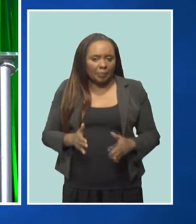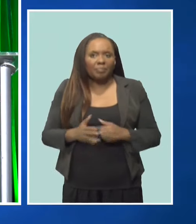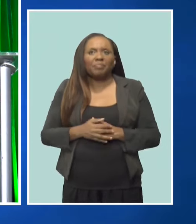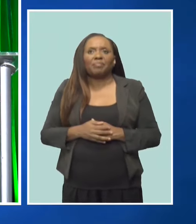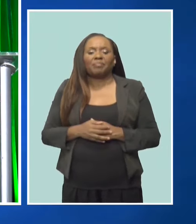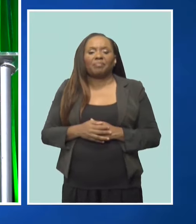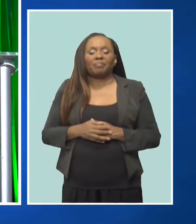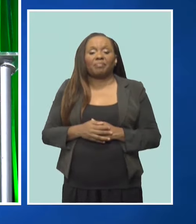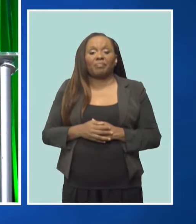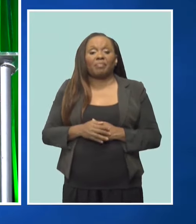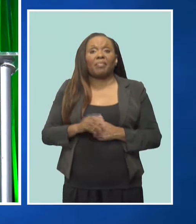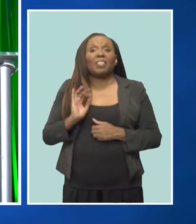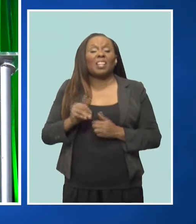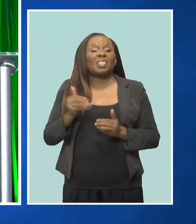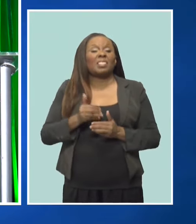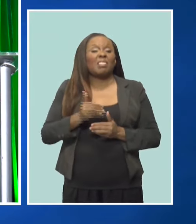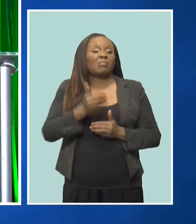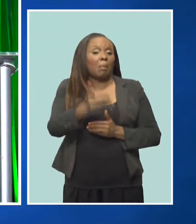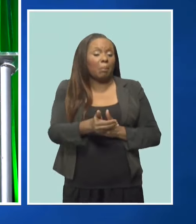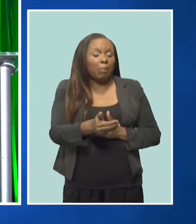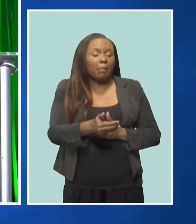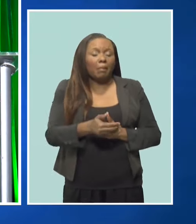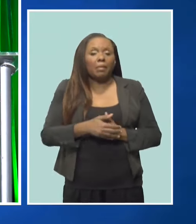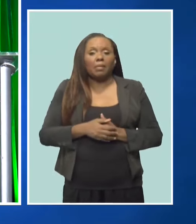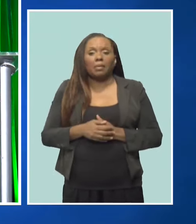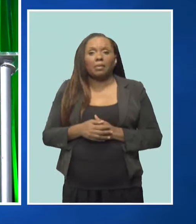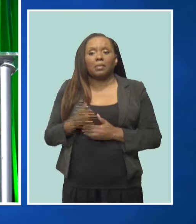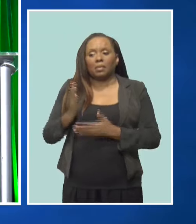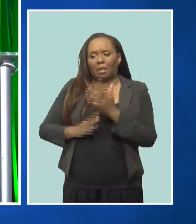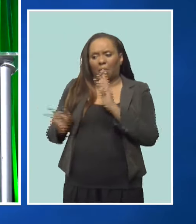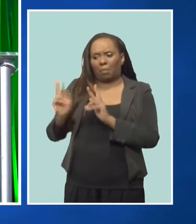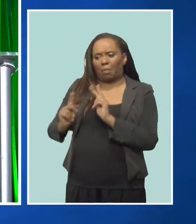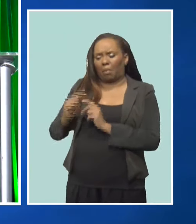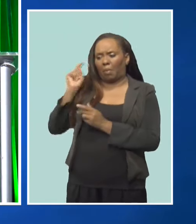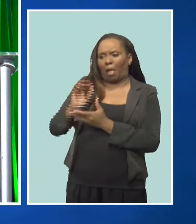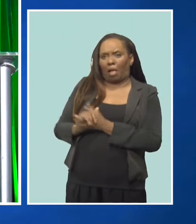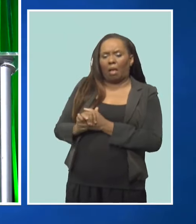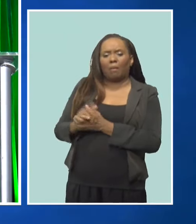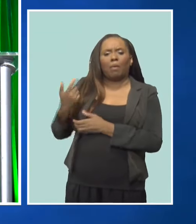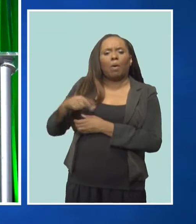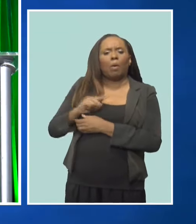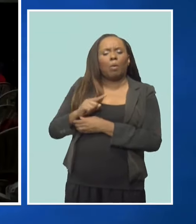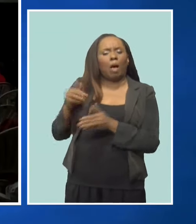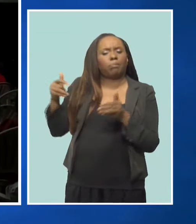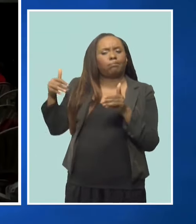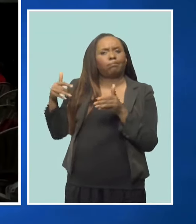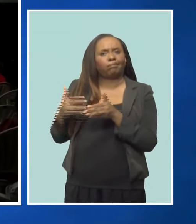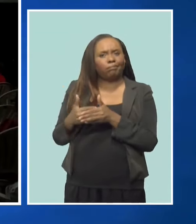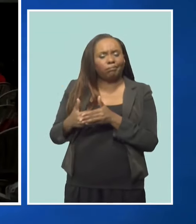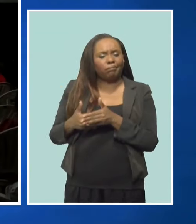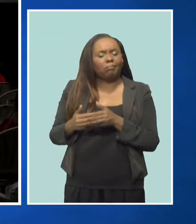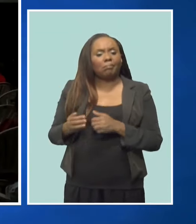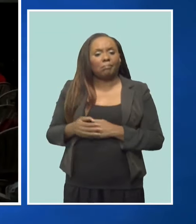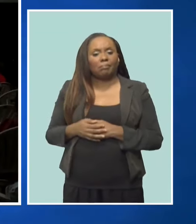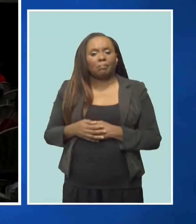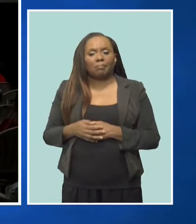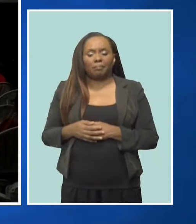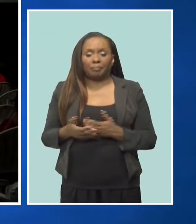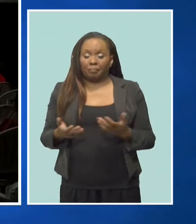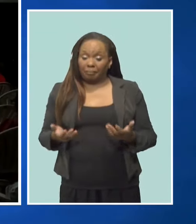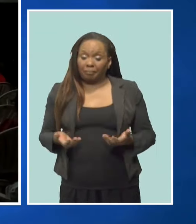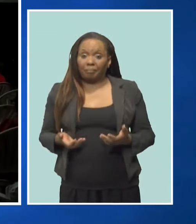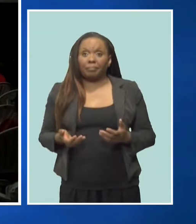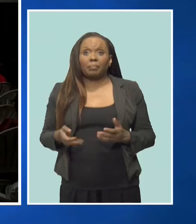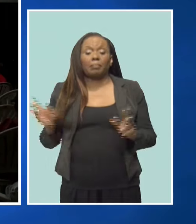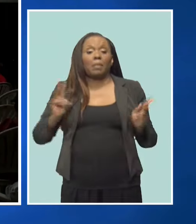next step. And there are people who believe that we're very, very close to that step. The presenters fielded a number of questions